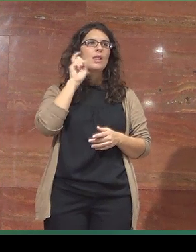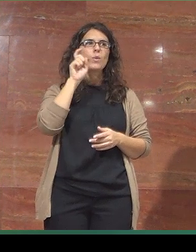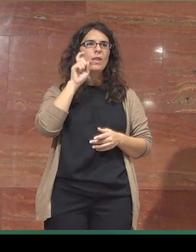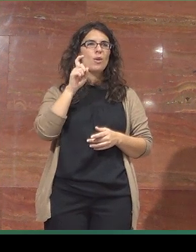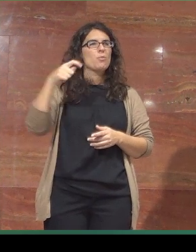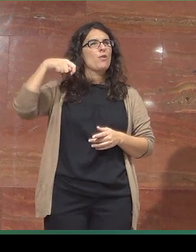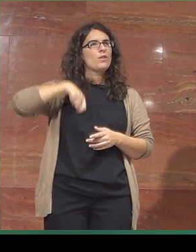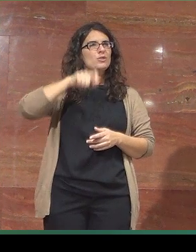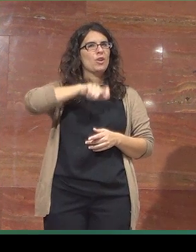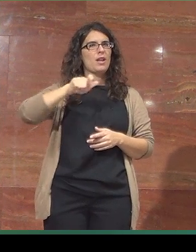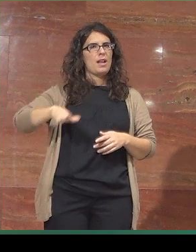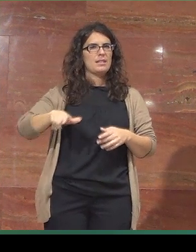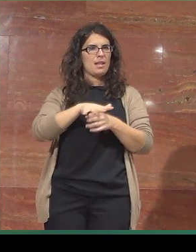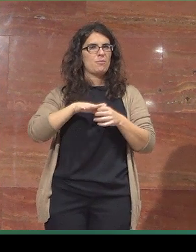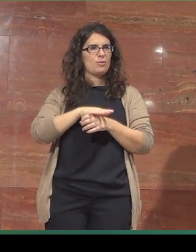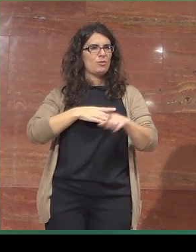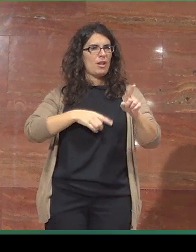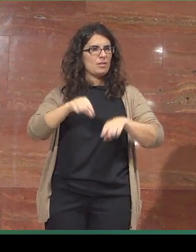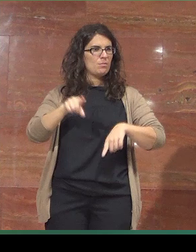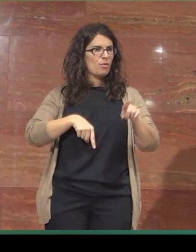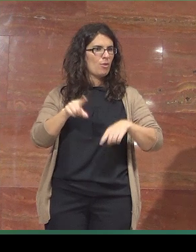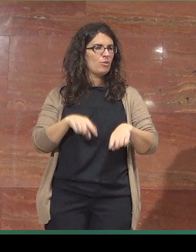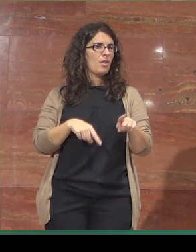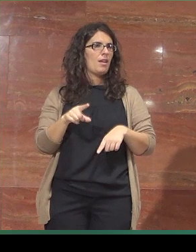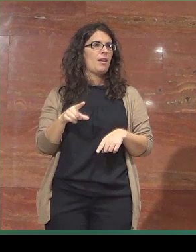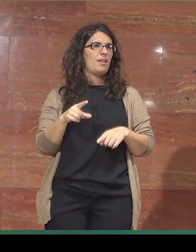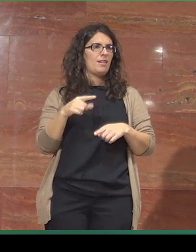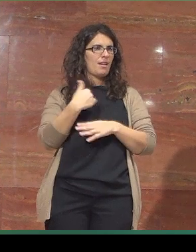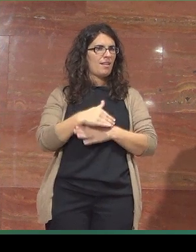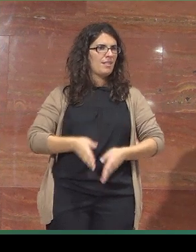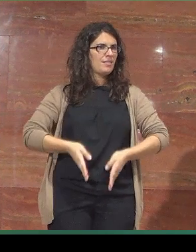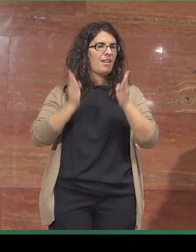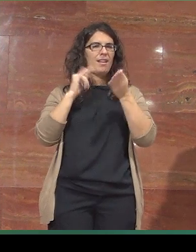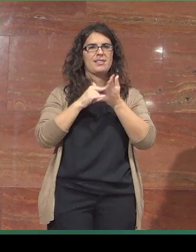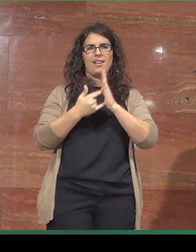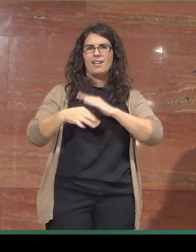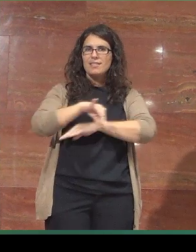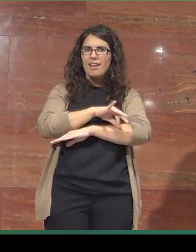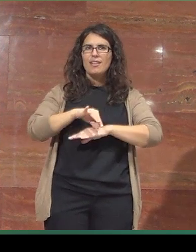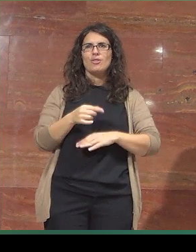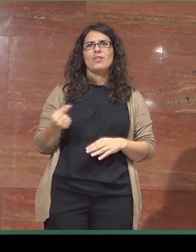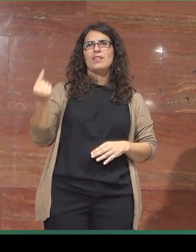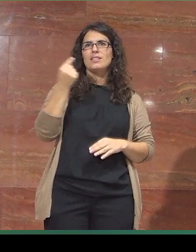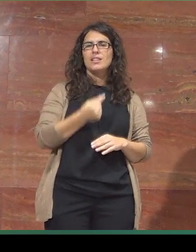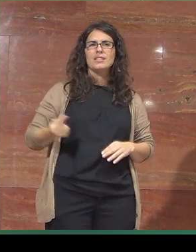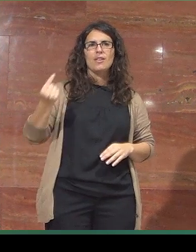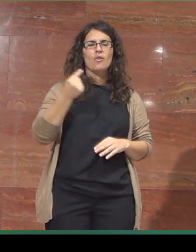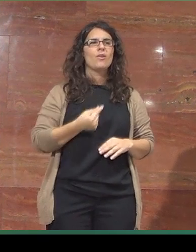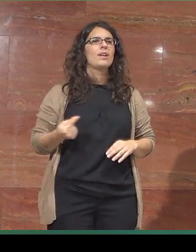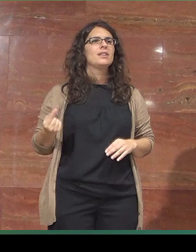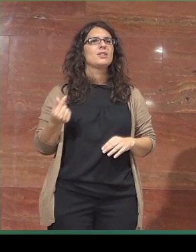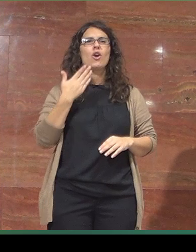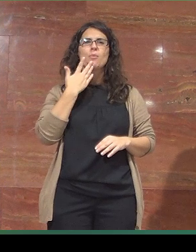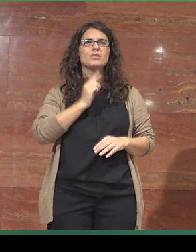in the highway world, and indeed architects and designers generally, they have a very low level of awareness. Certainly in